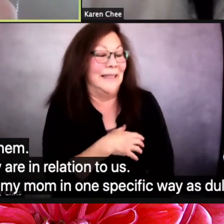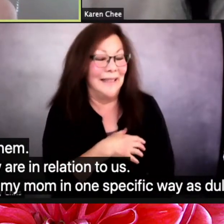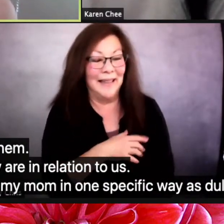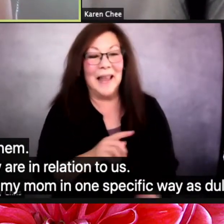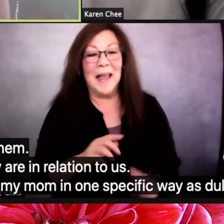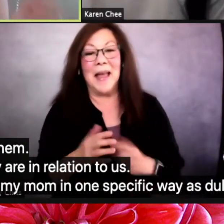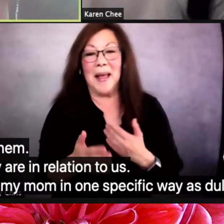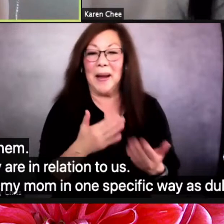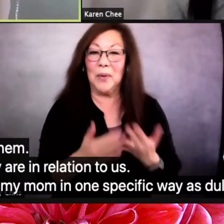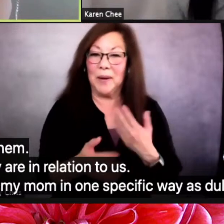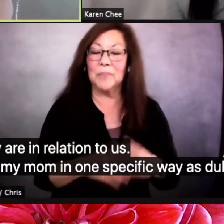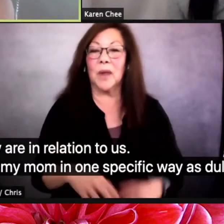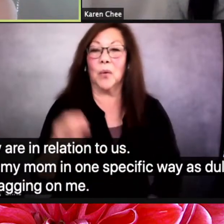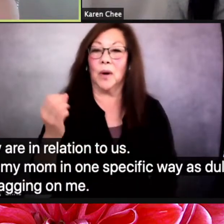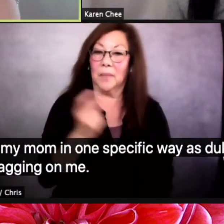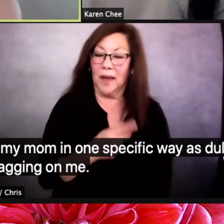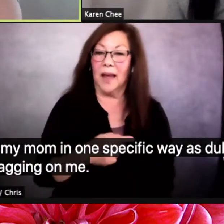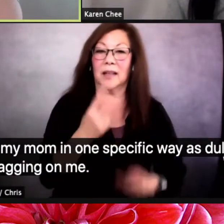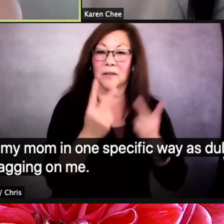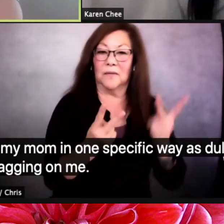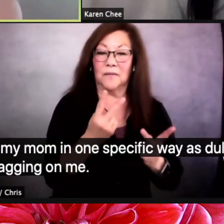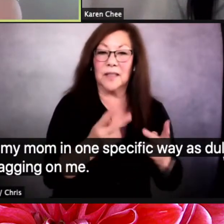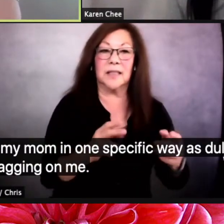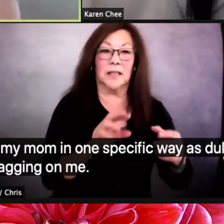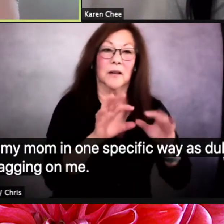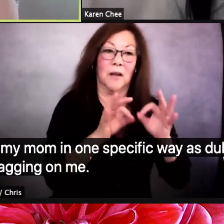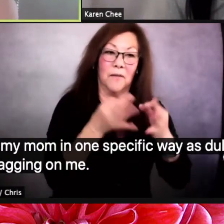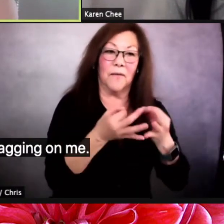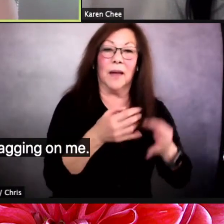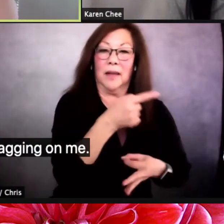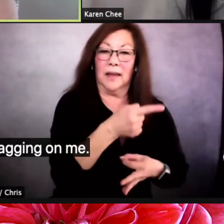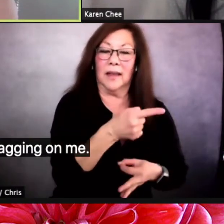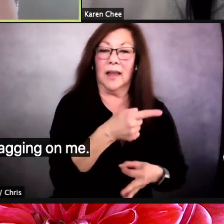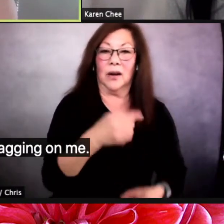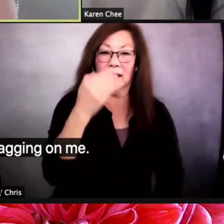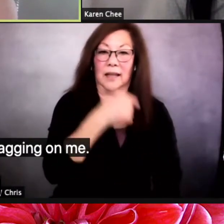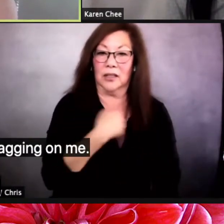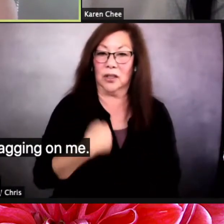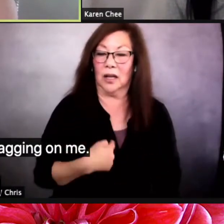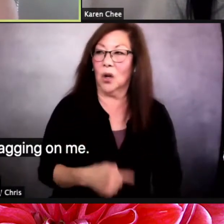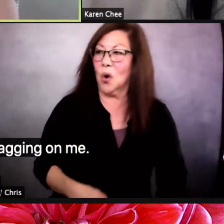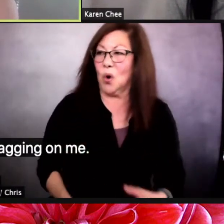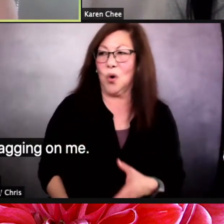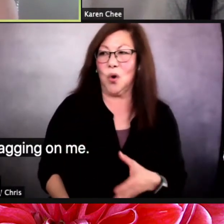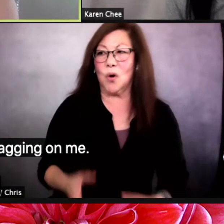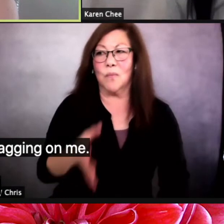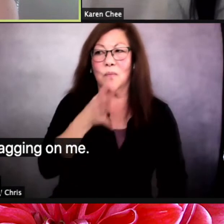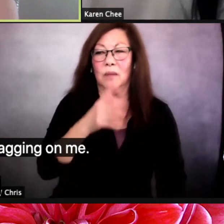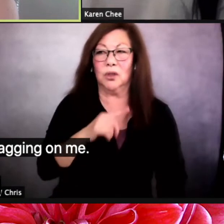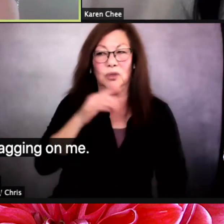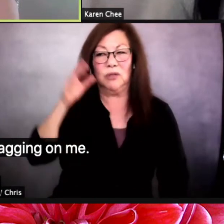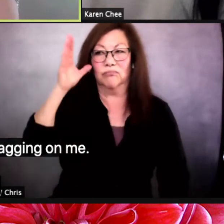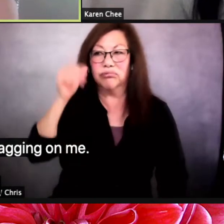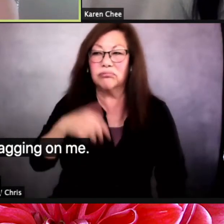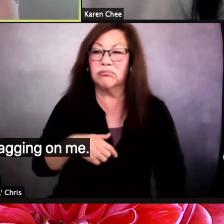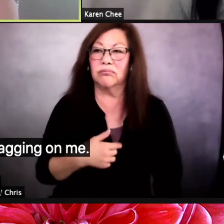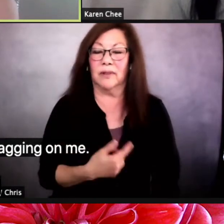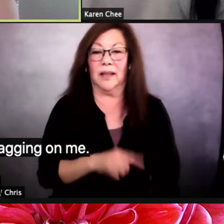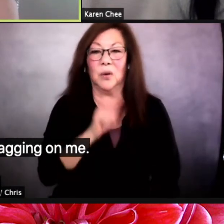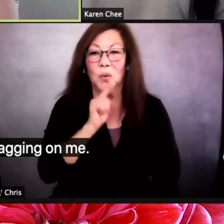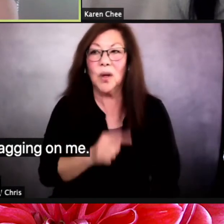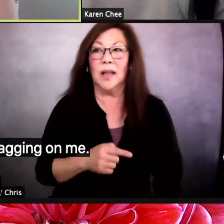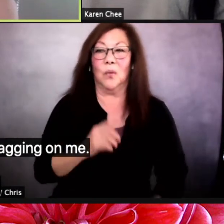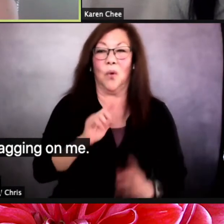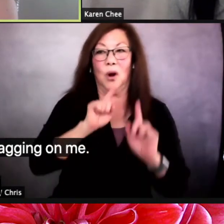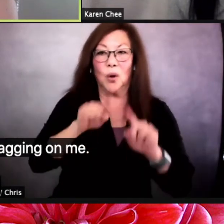But when I went back and visited relatives in China, suddenly they're like, oh yeah, your mom, she's like really headstrong and stubborn. And like she wanted to go to